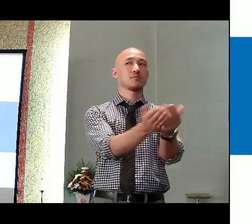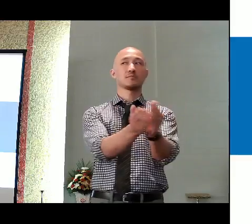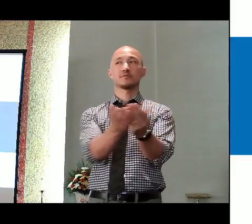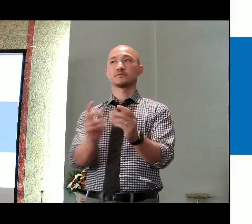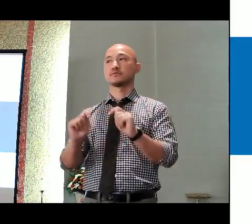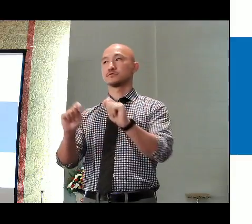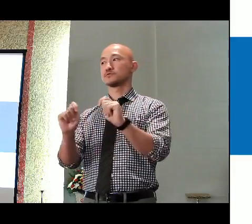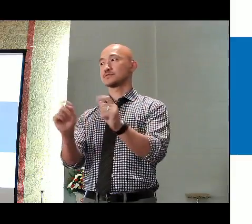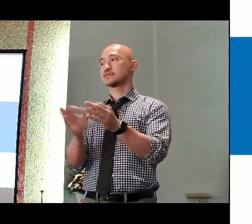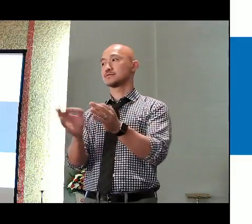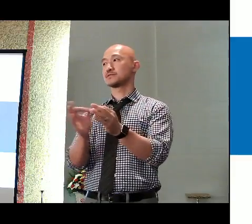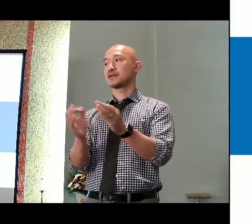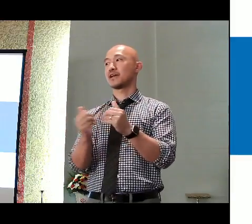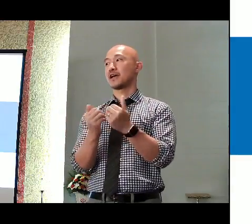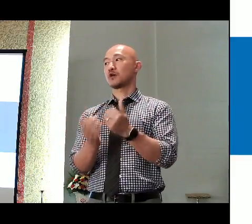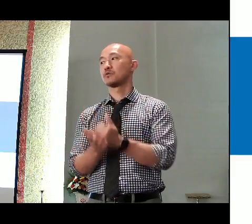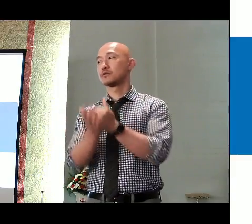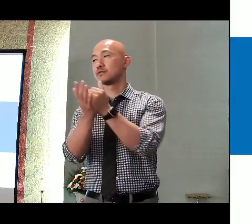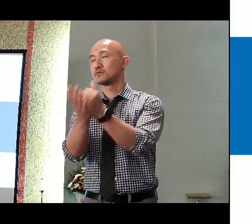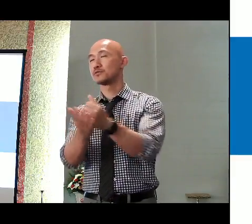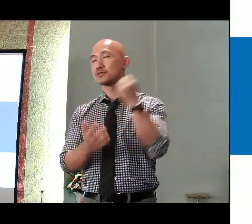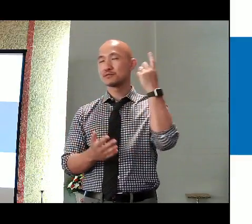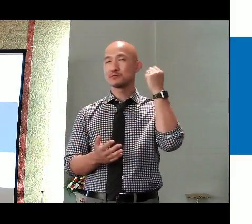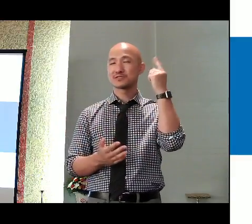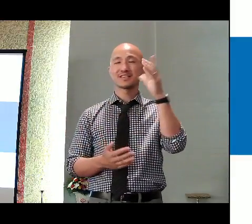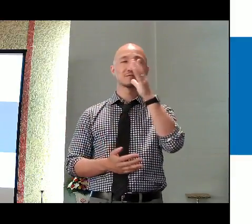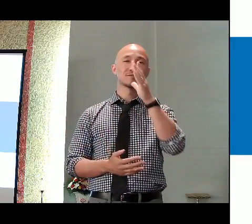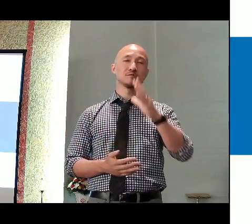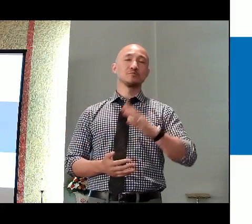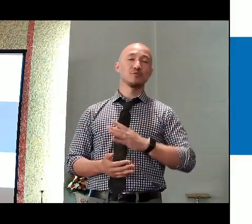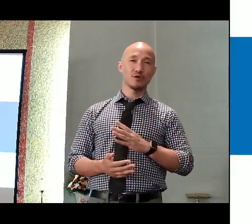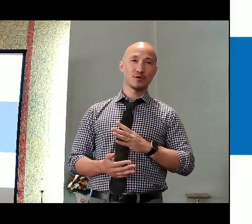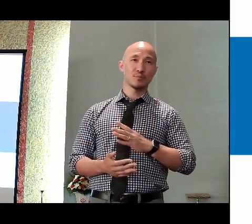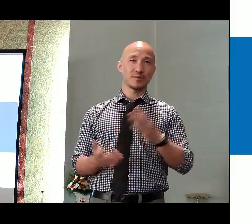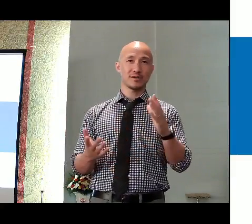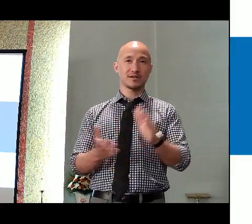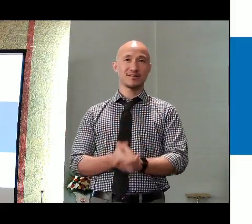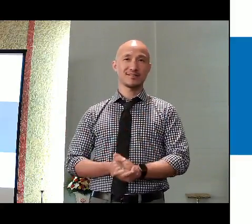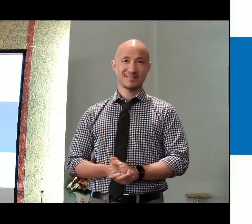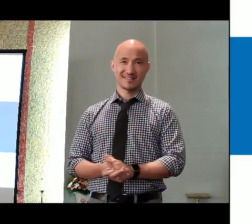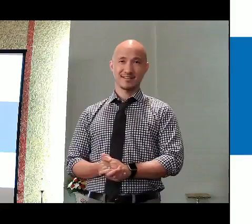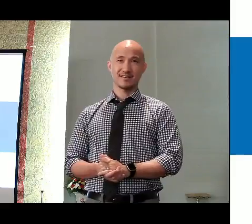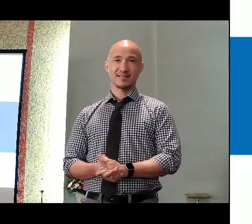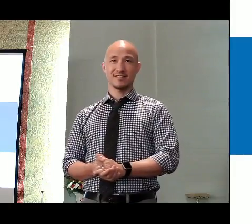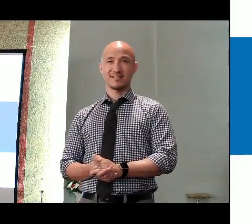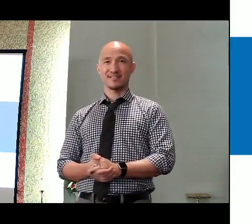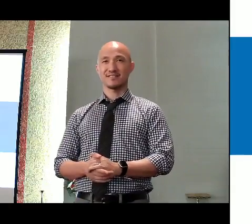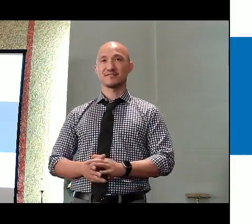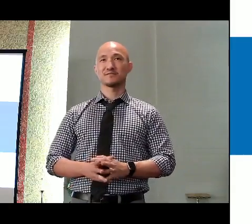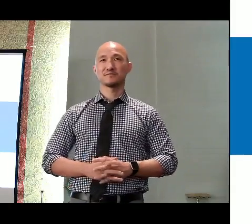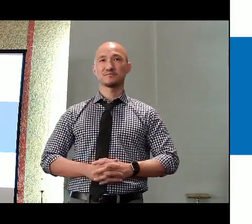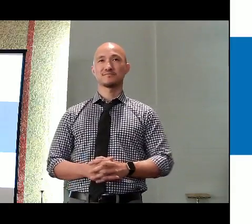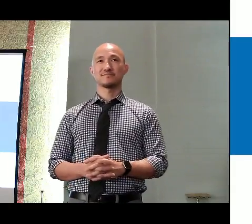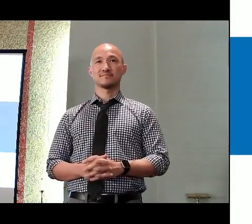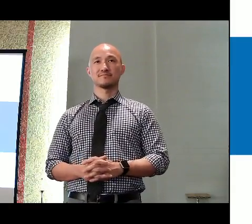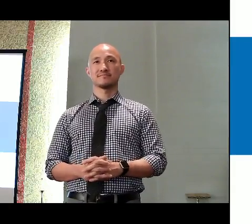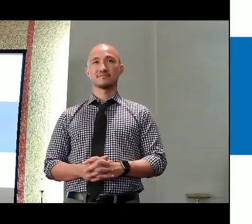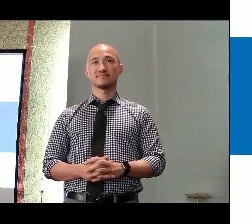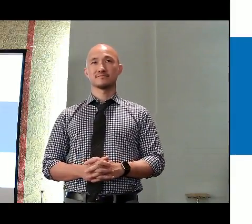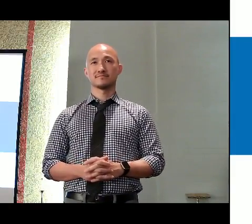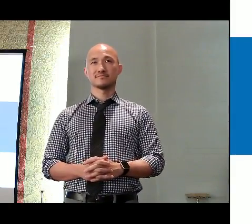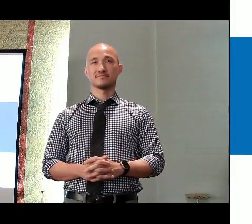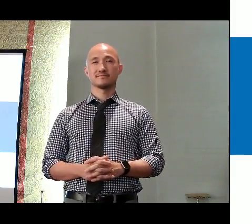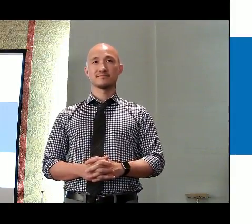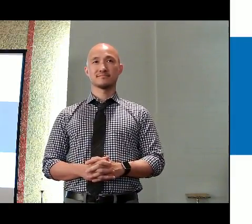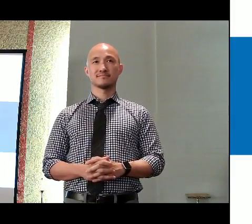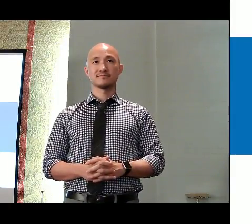other such titles. That's not necessarily what the passage is encouraging us to do or to understand